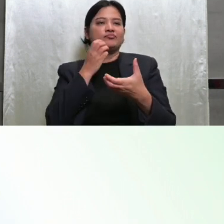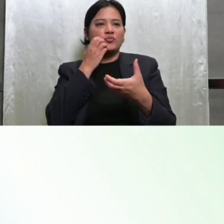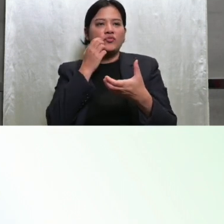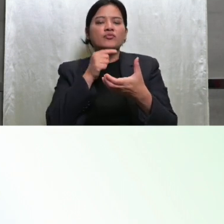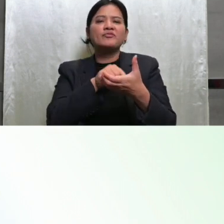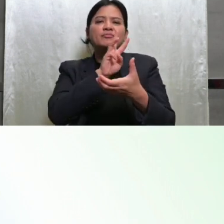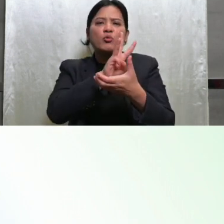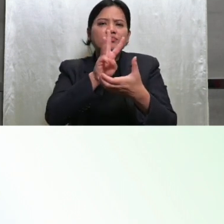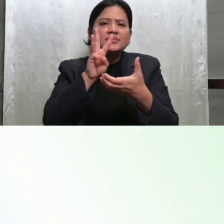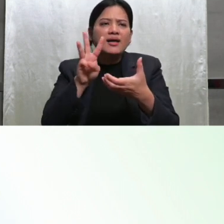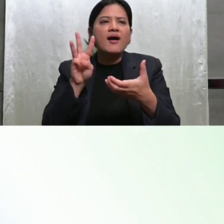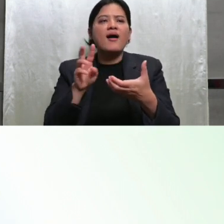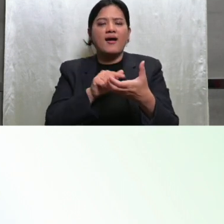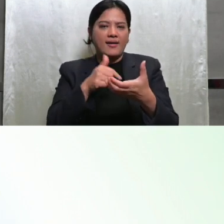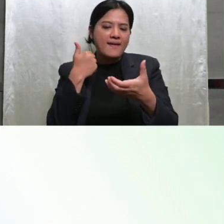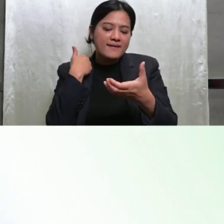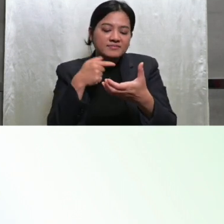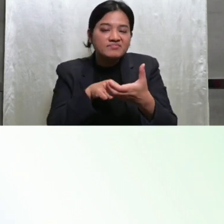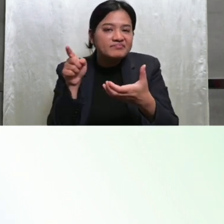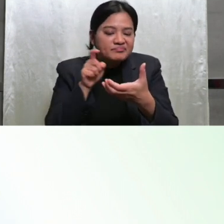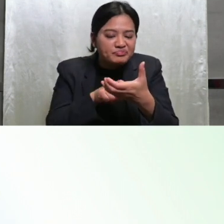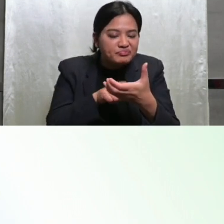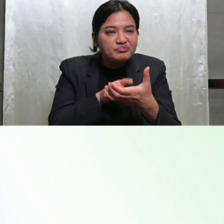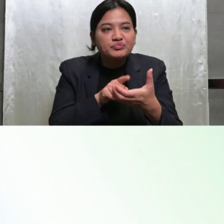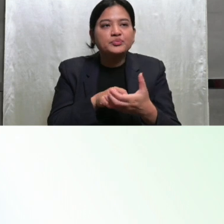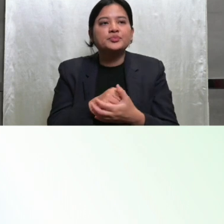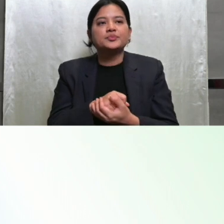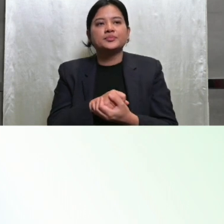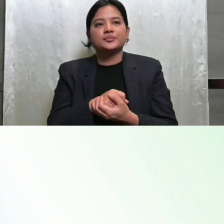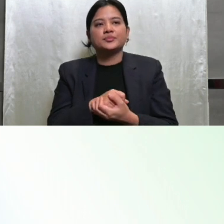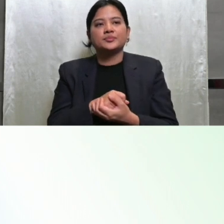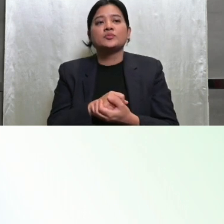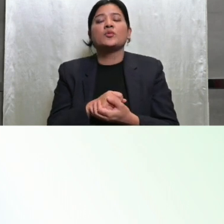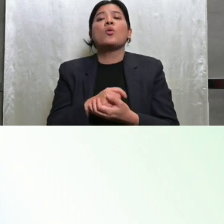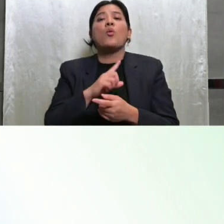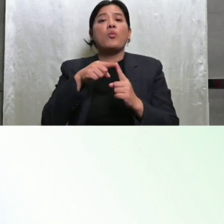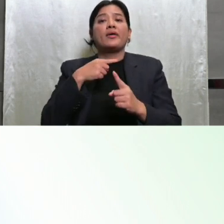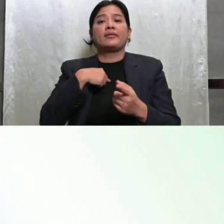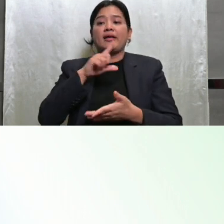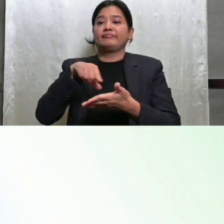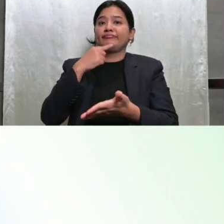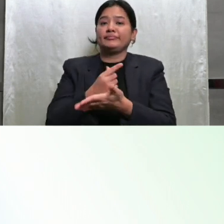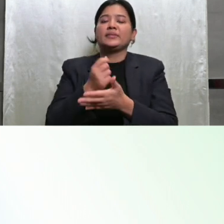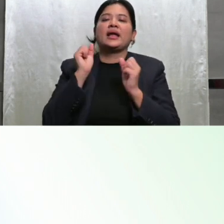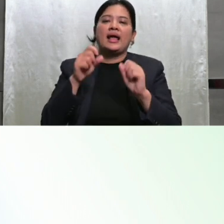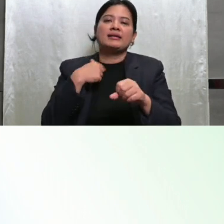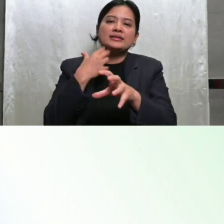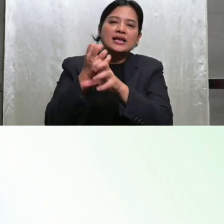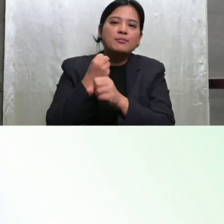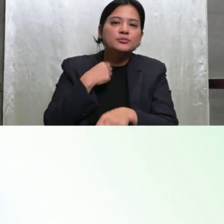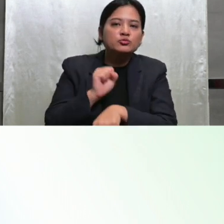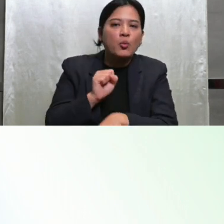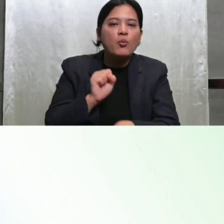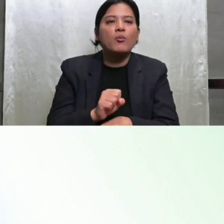these are senior high school students, and they were preparing for their work immersion the next semester. So we've introduced the Job